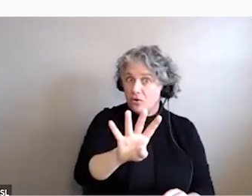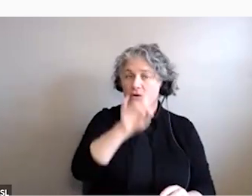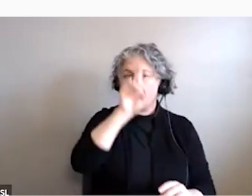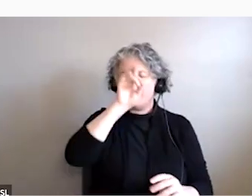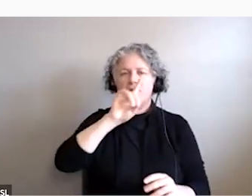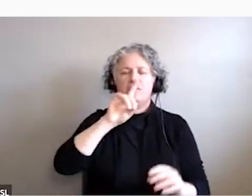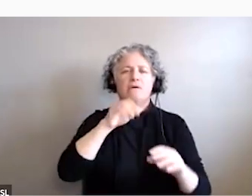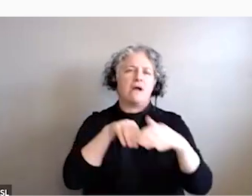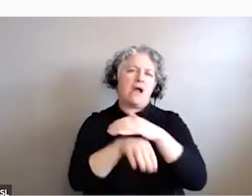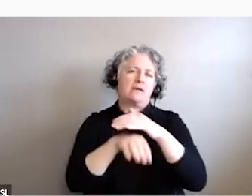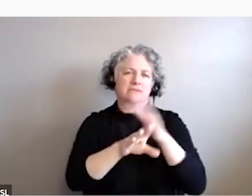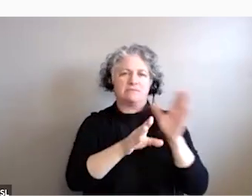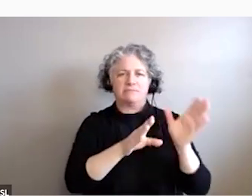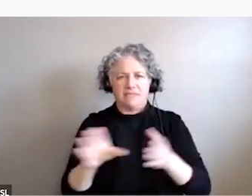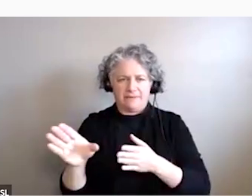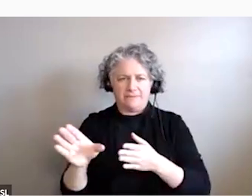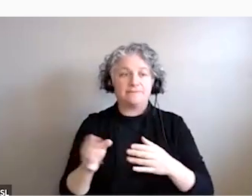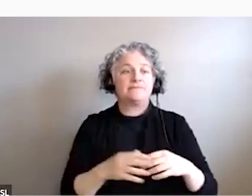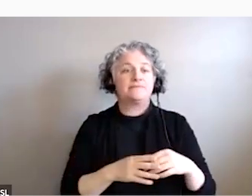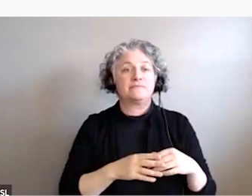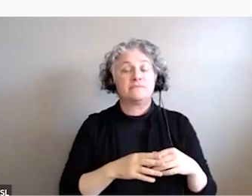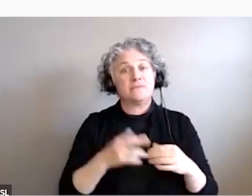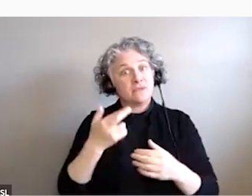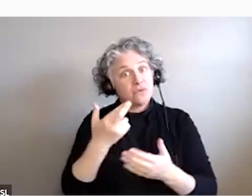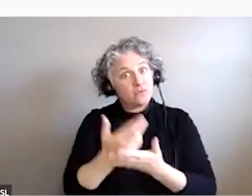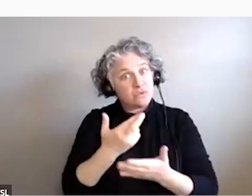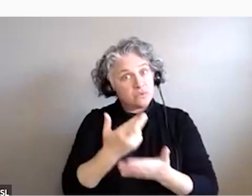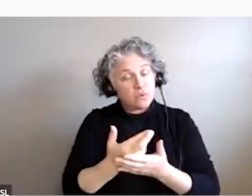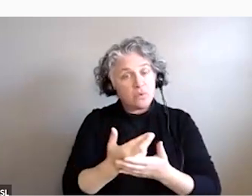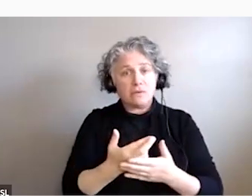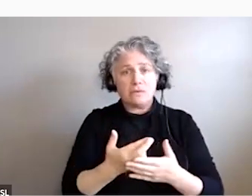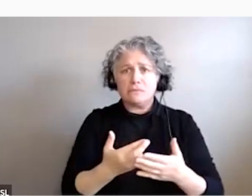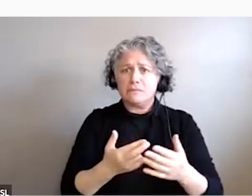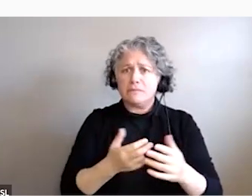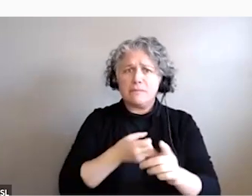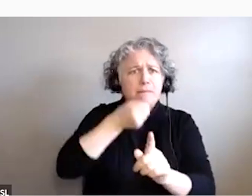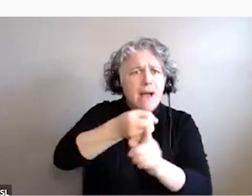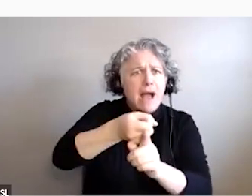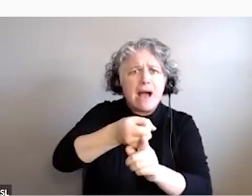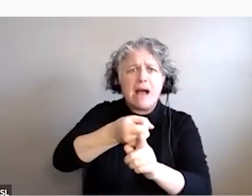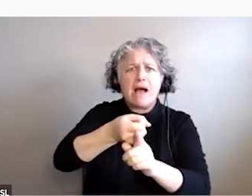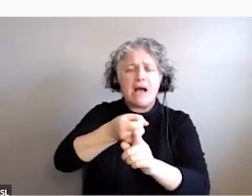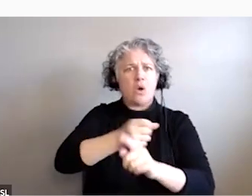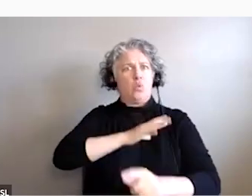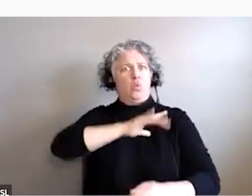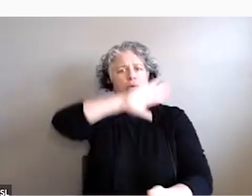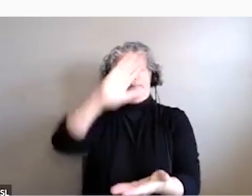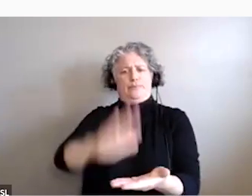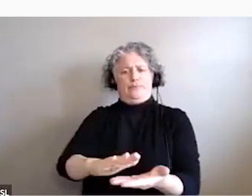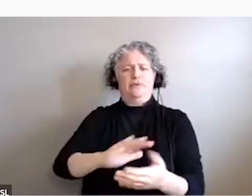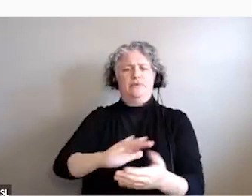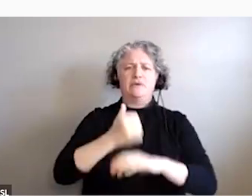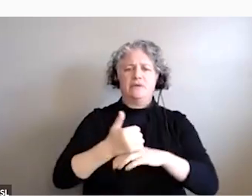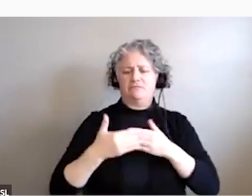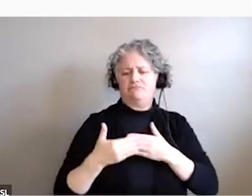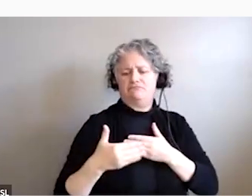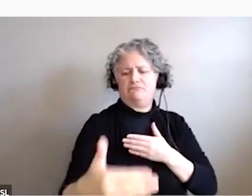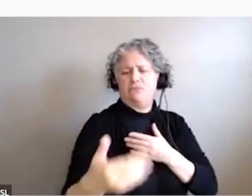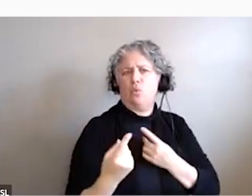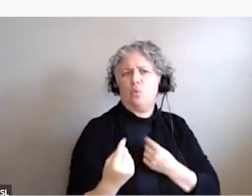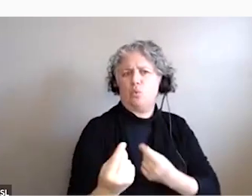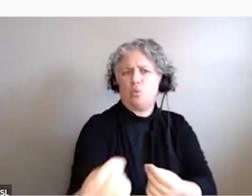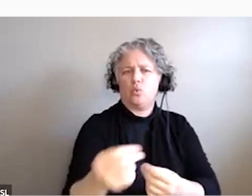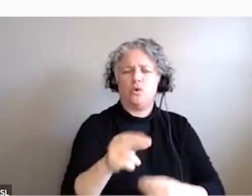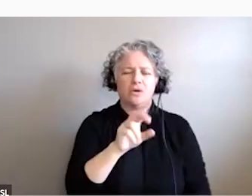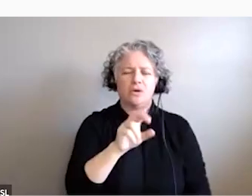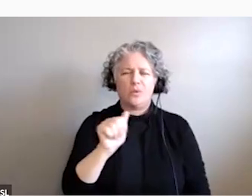accessibility plan. By focusing on our resources that were most impactful to our changes, we created a roadmap that was both actionable